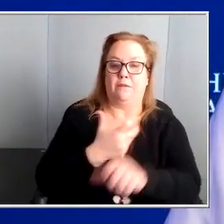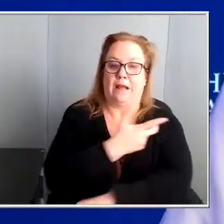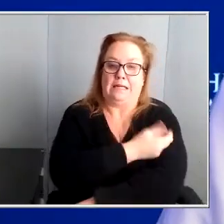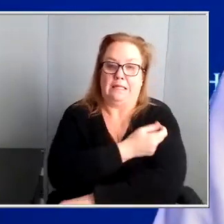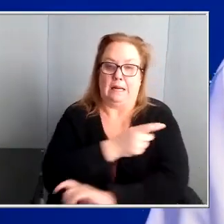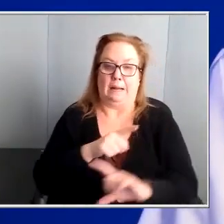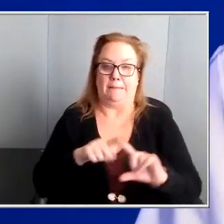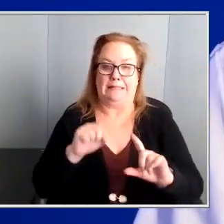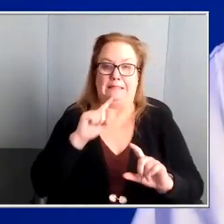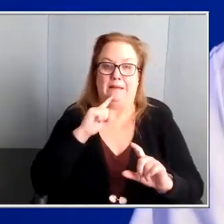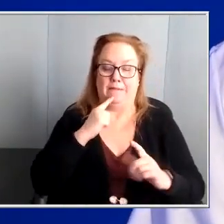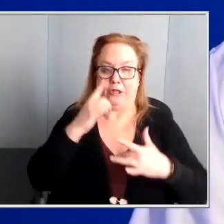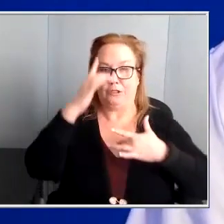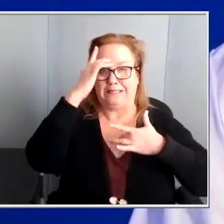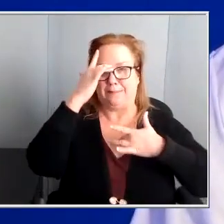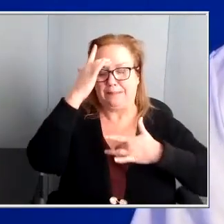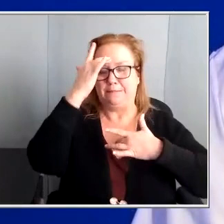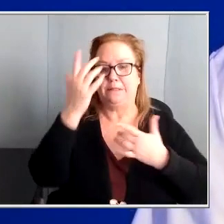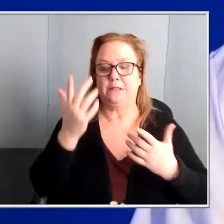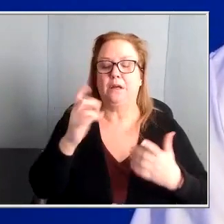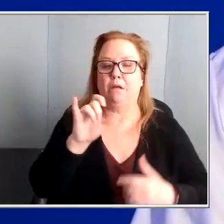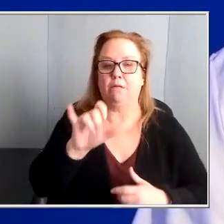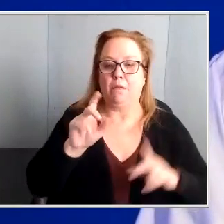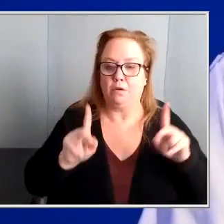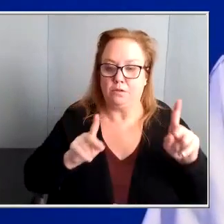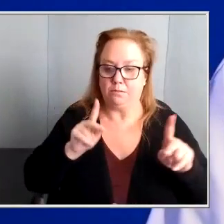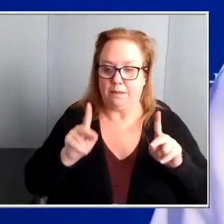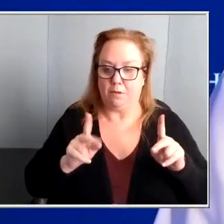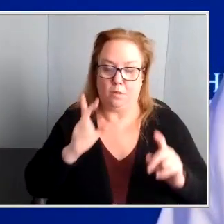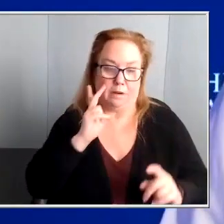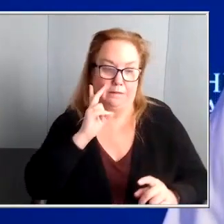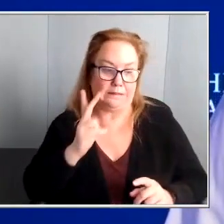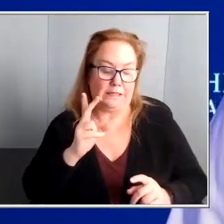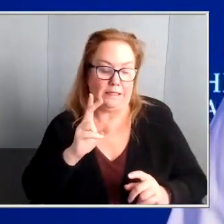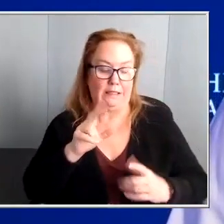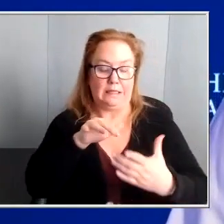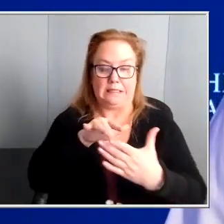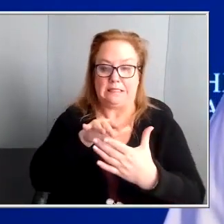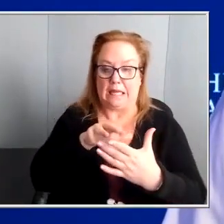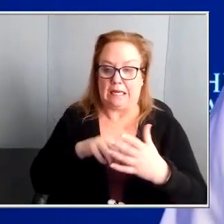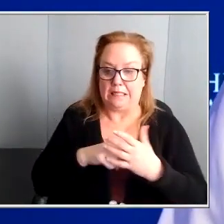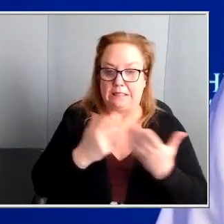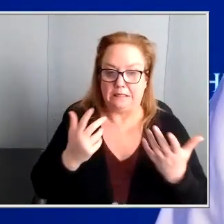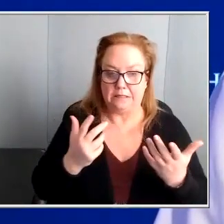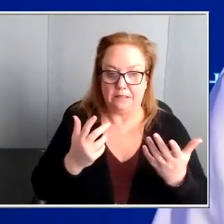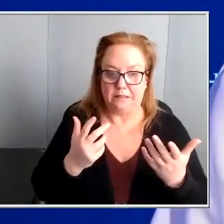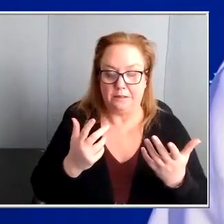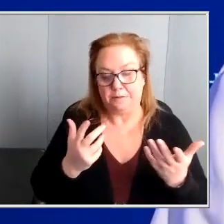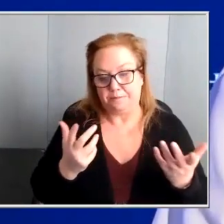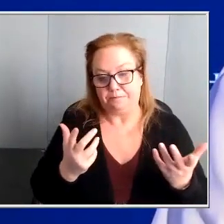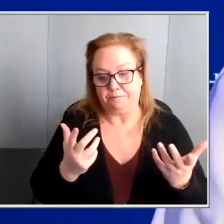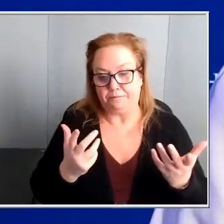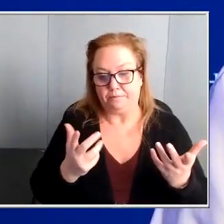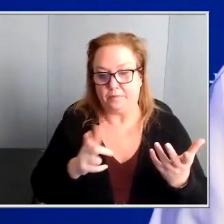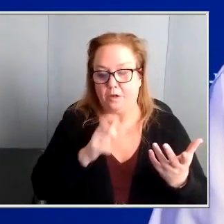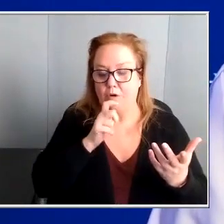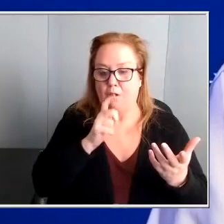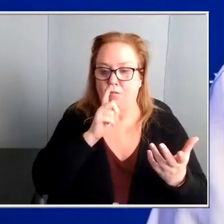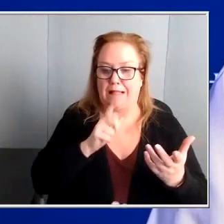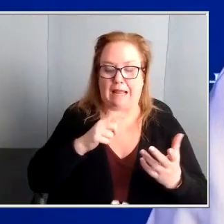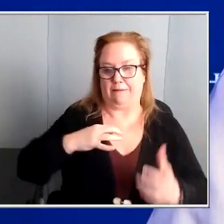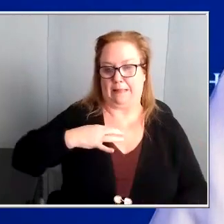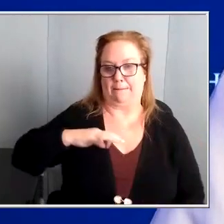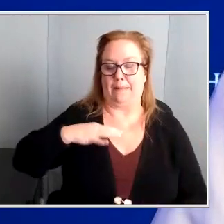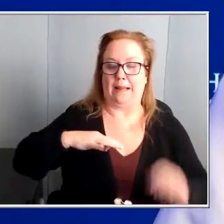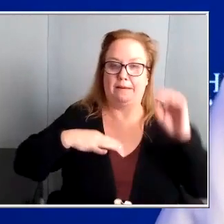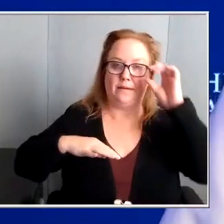having severe symptoms. Those people, what we've seen in some of the studies is that, you really aren't having that benefit